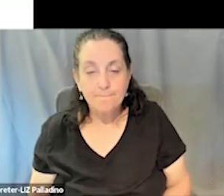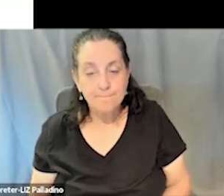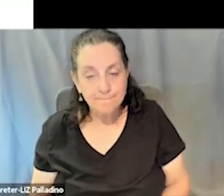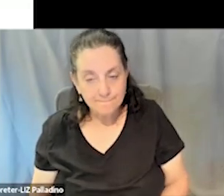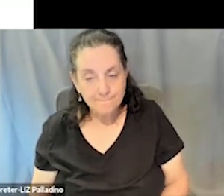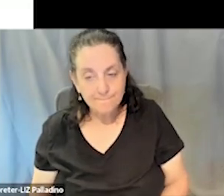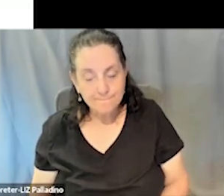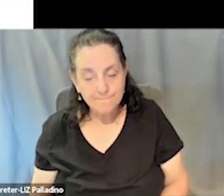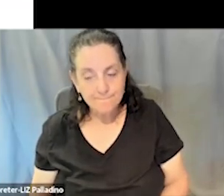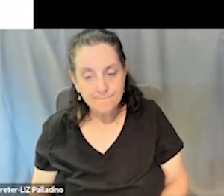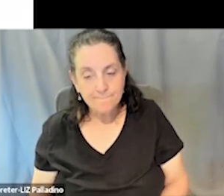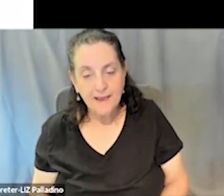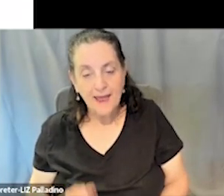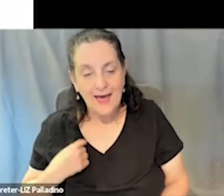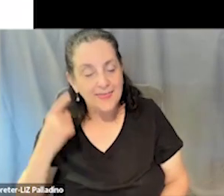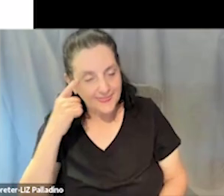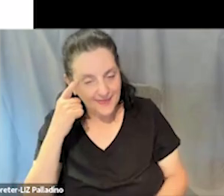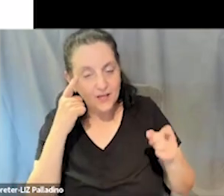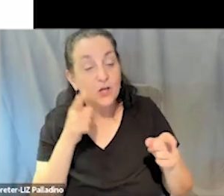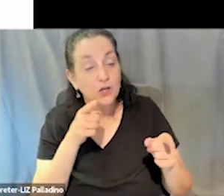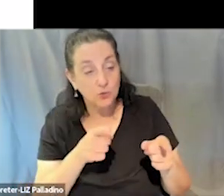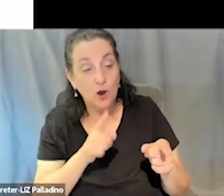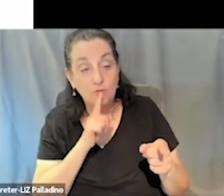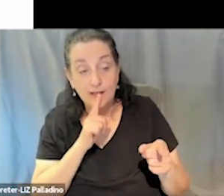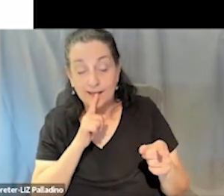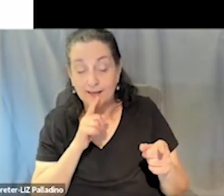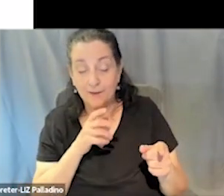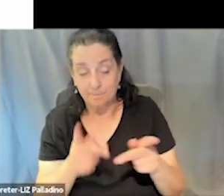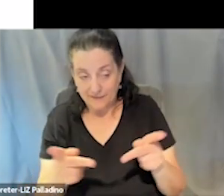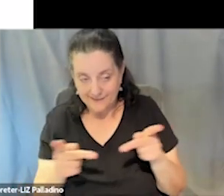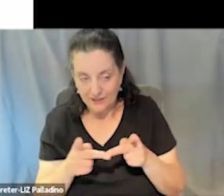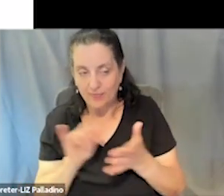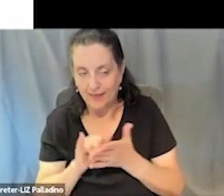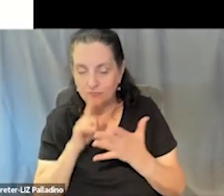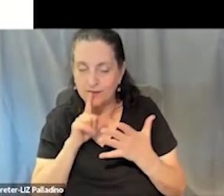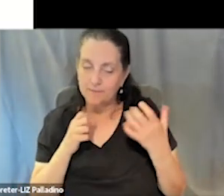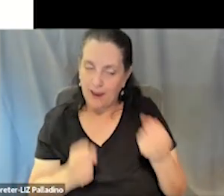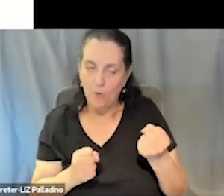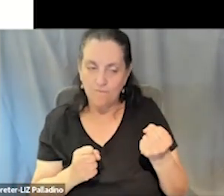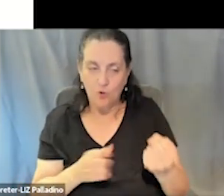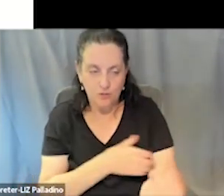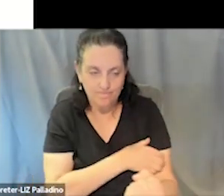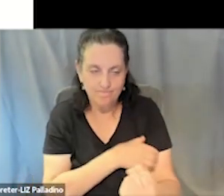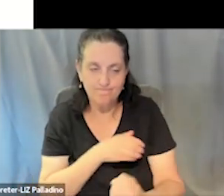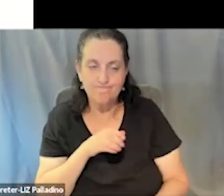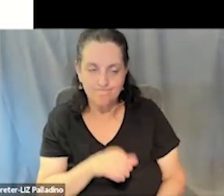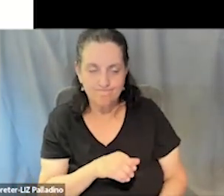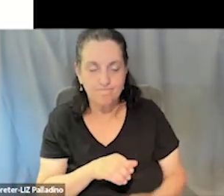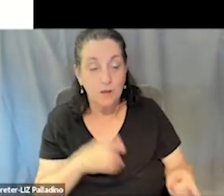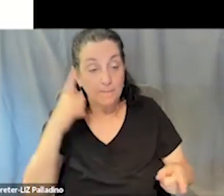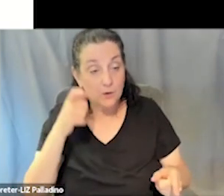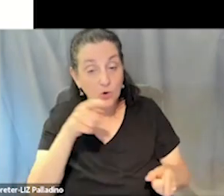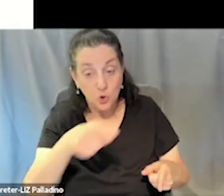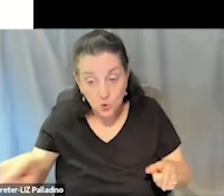So again, I think you are in a really powerful place because you have